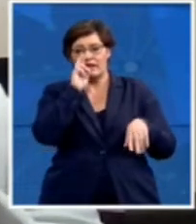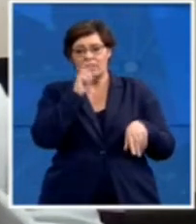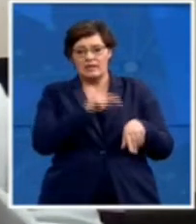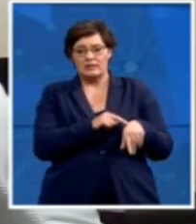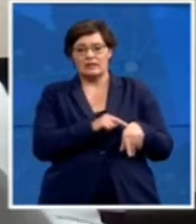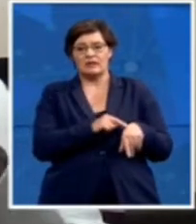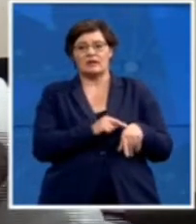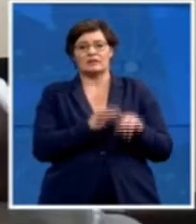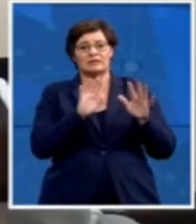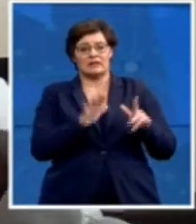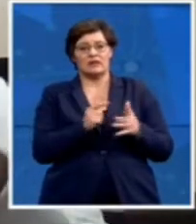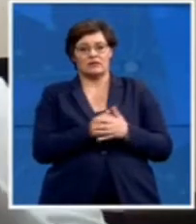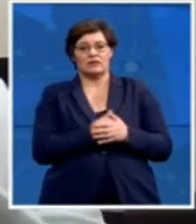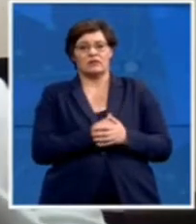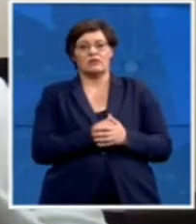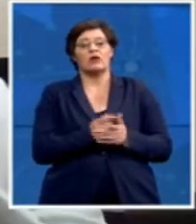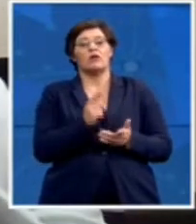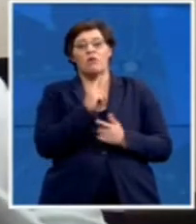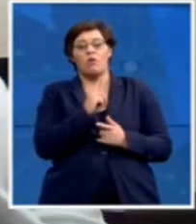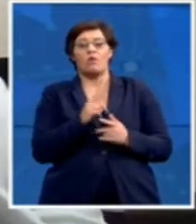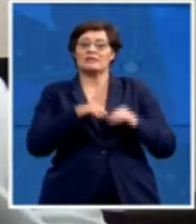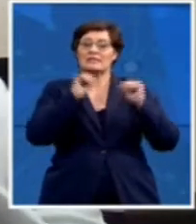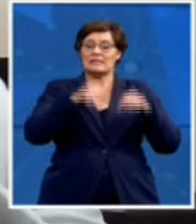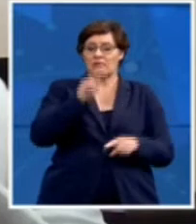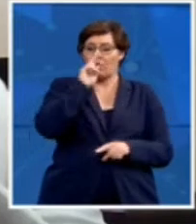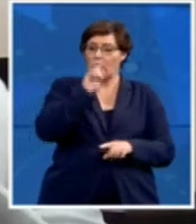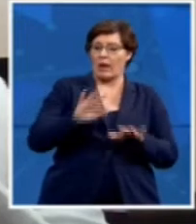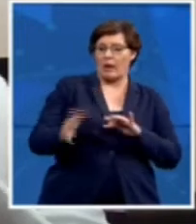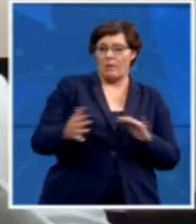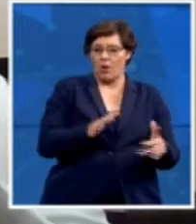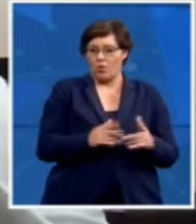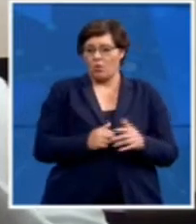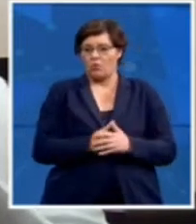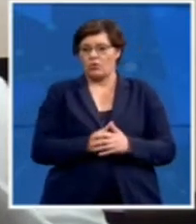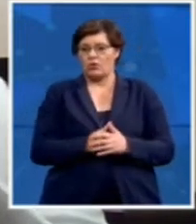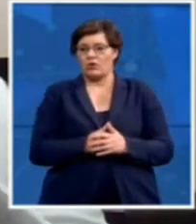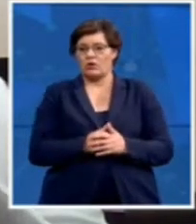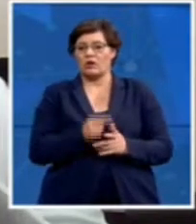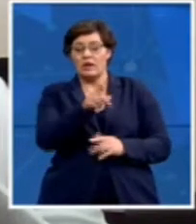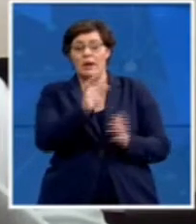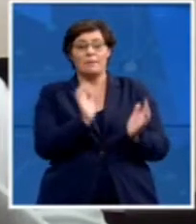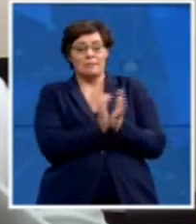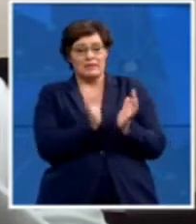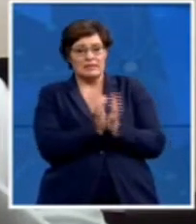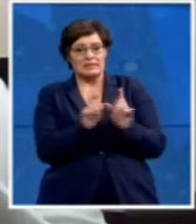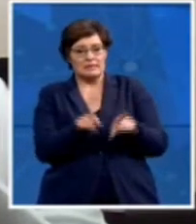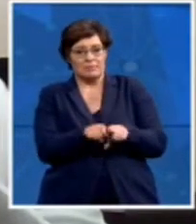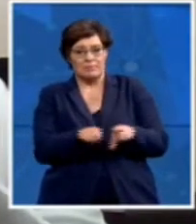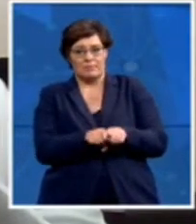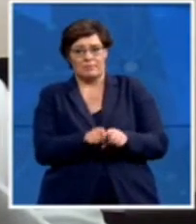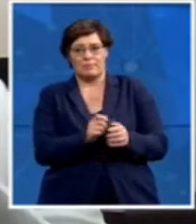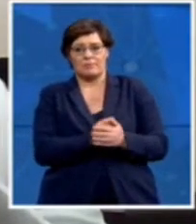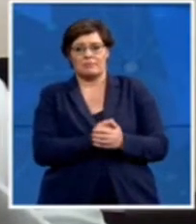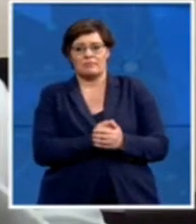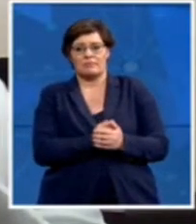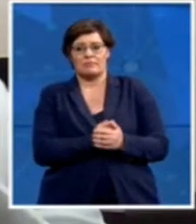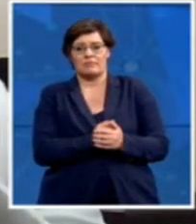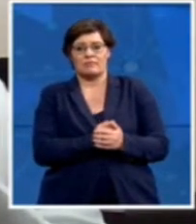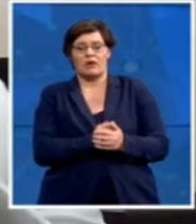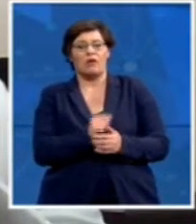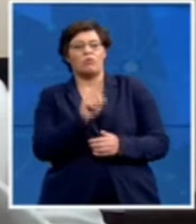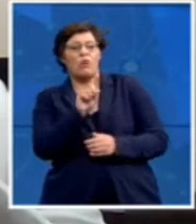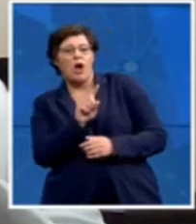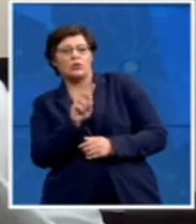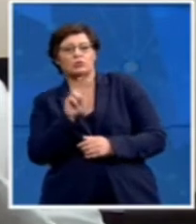system looks like. And we will, at that meeting as well, make 1 or 2 announcements, as well as